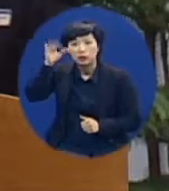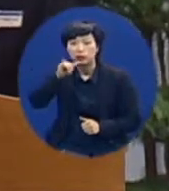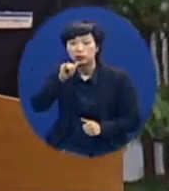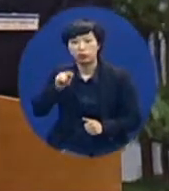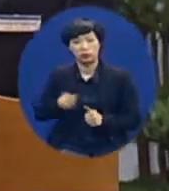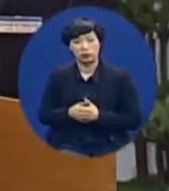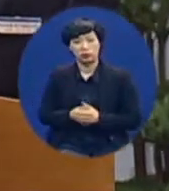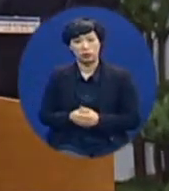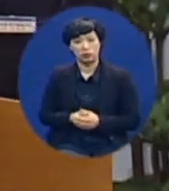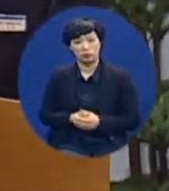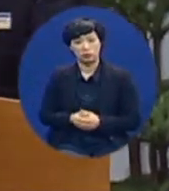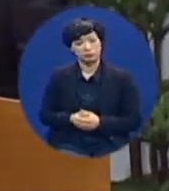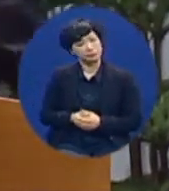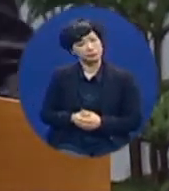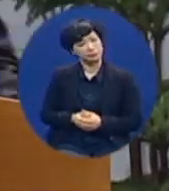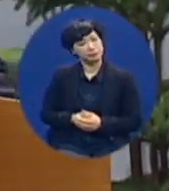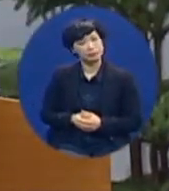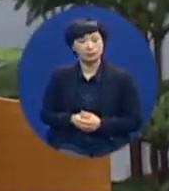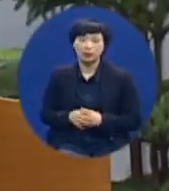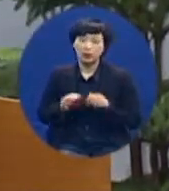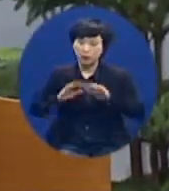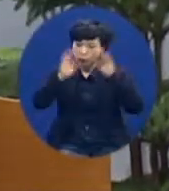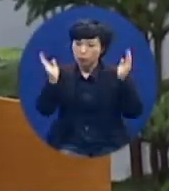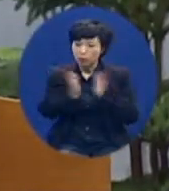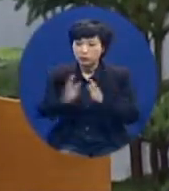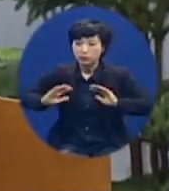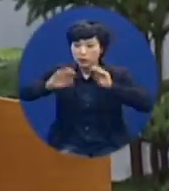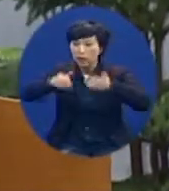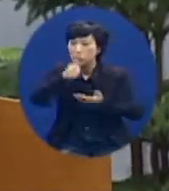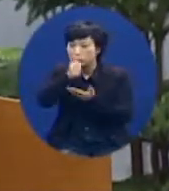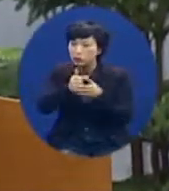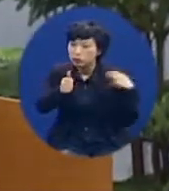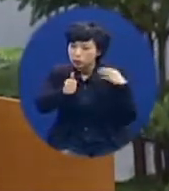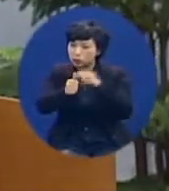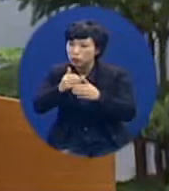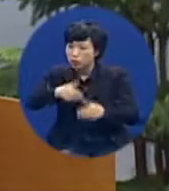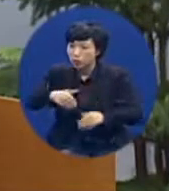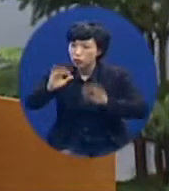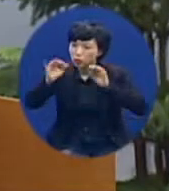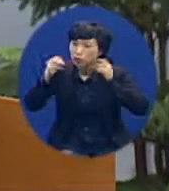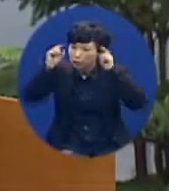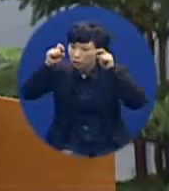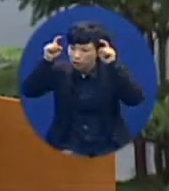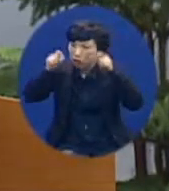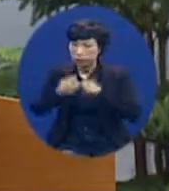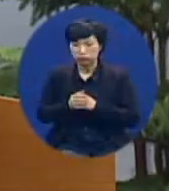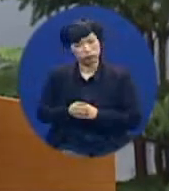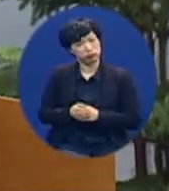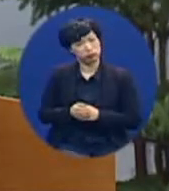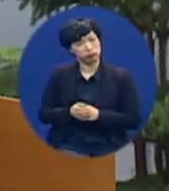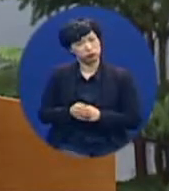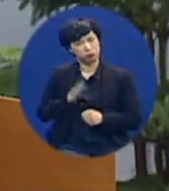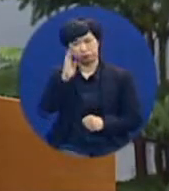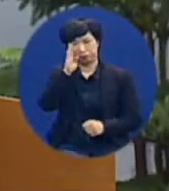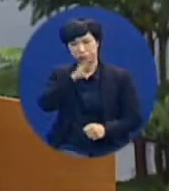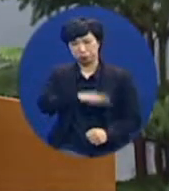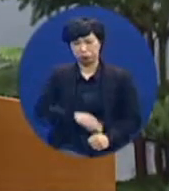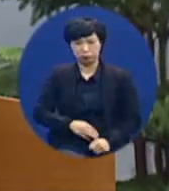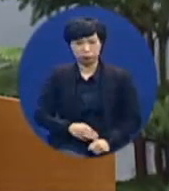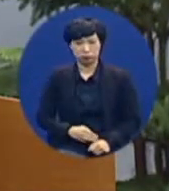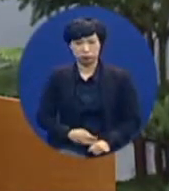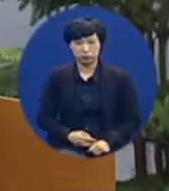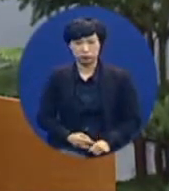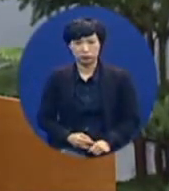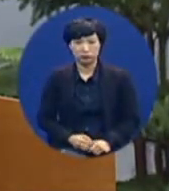But he said, "Look, the Lamb of God who takes away the sin of the world." He was not the one